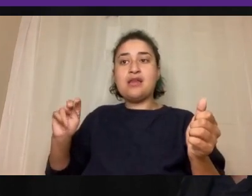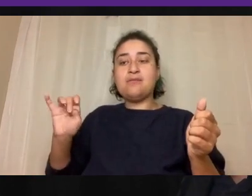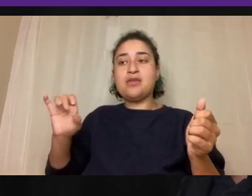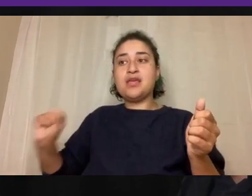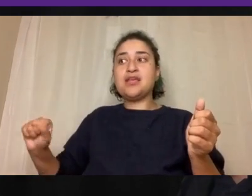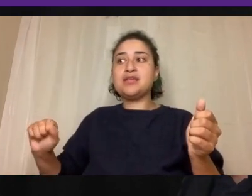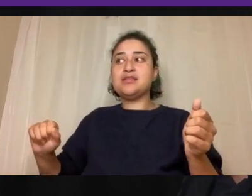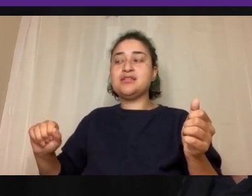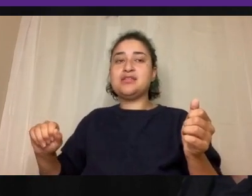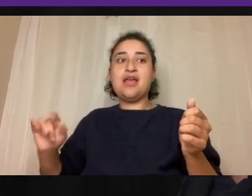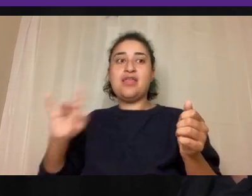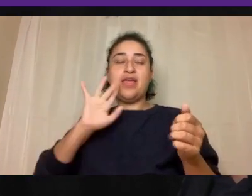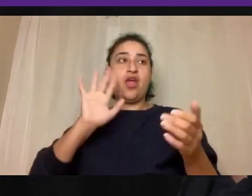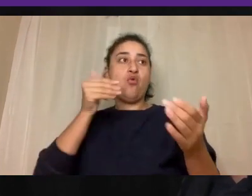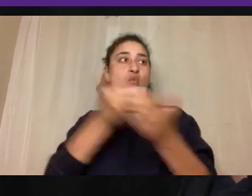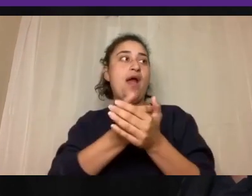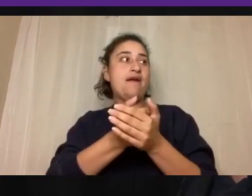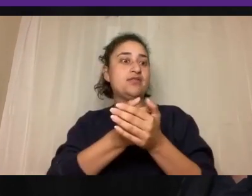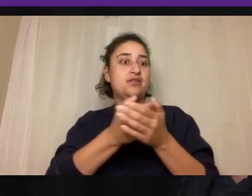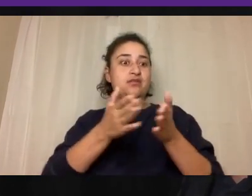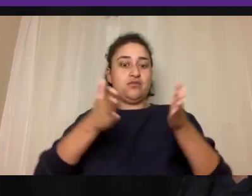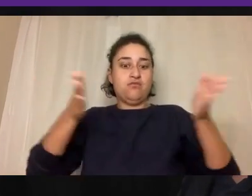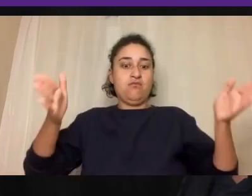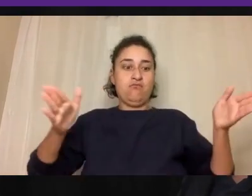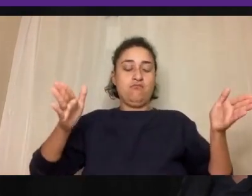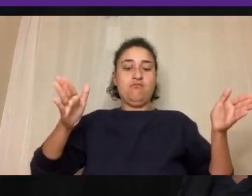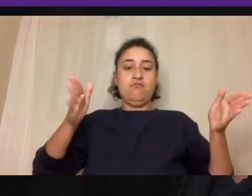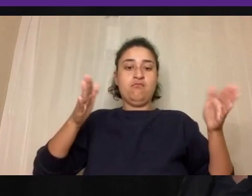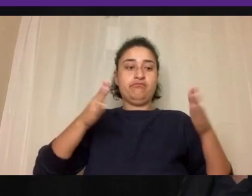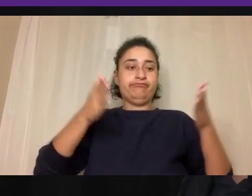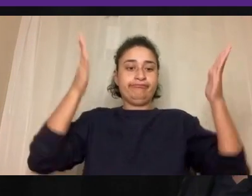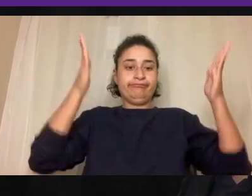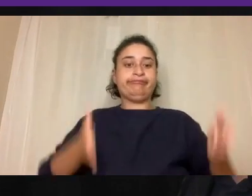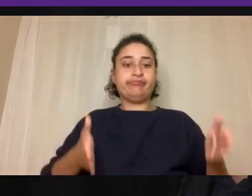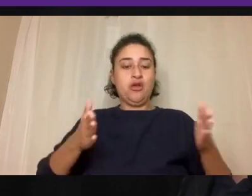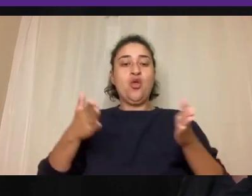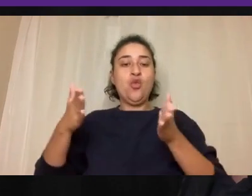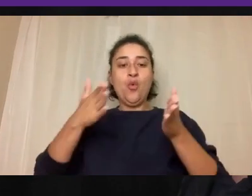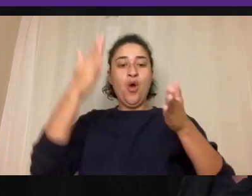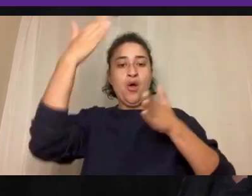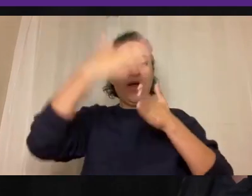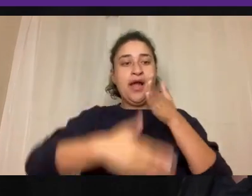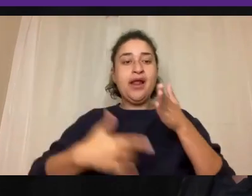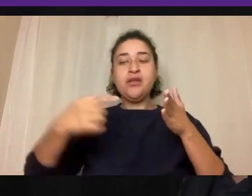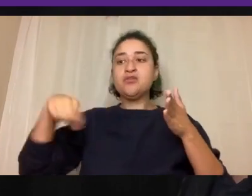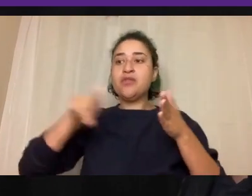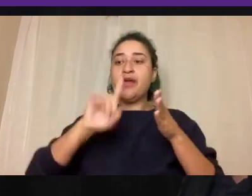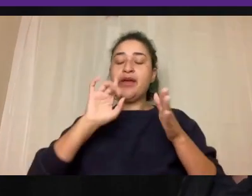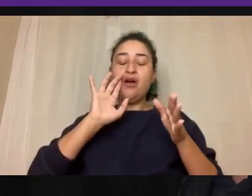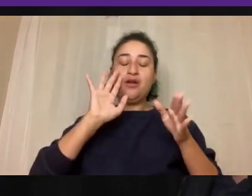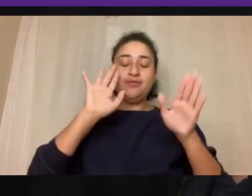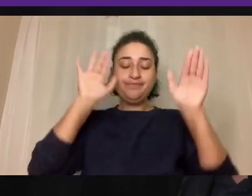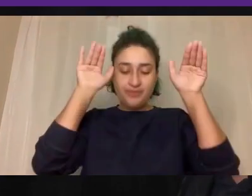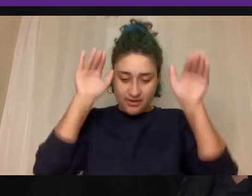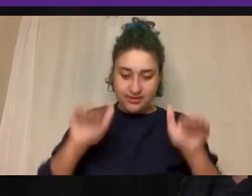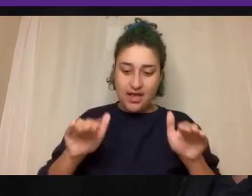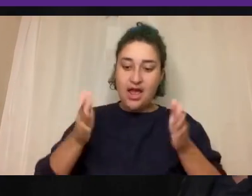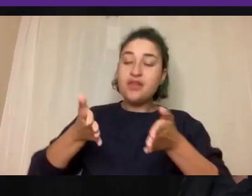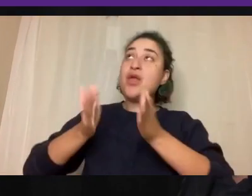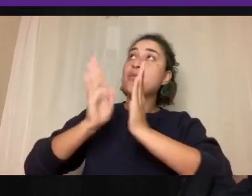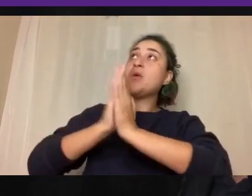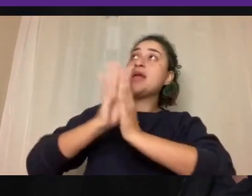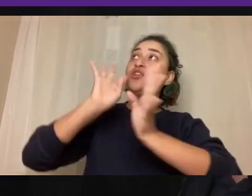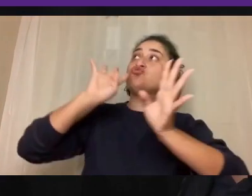to this canyon, and it was kind of the end of the road. So they knelt down and they prayed to Creator, and